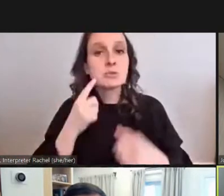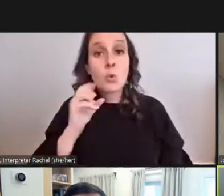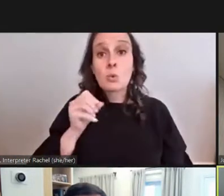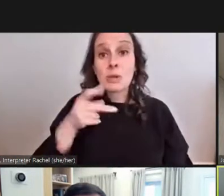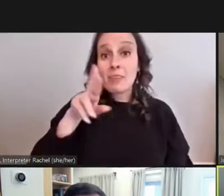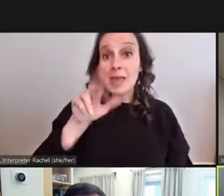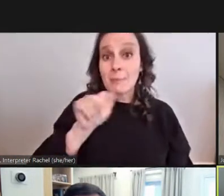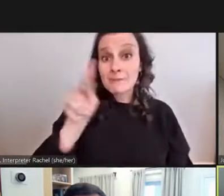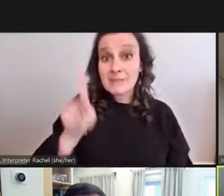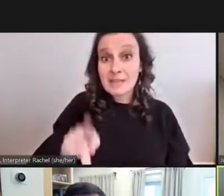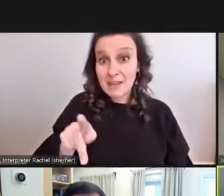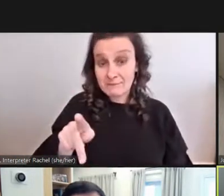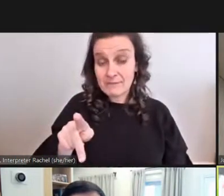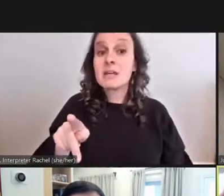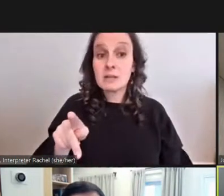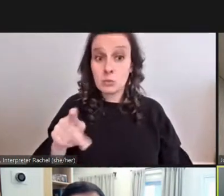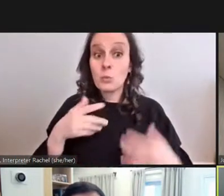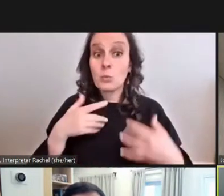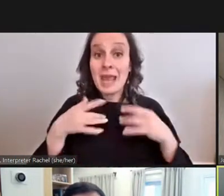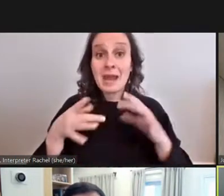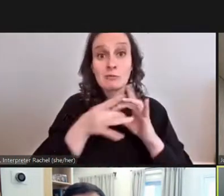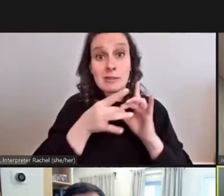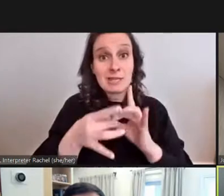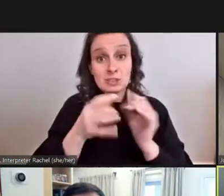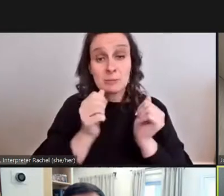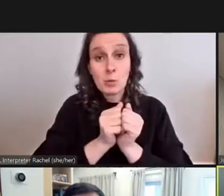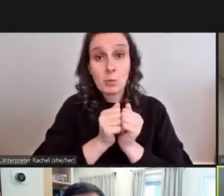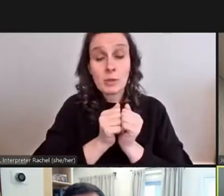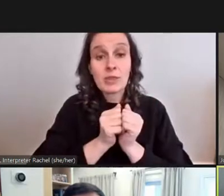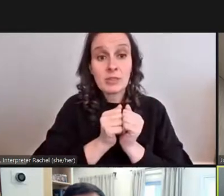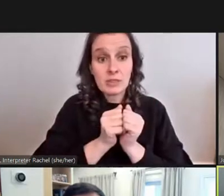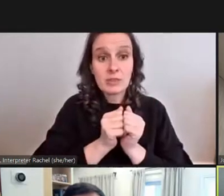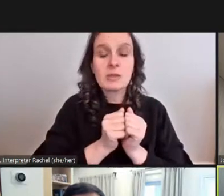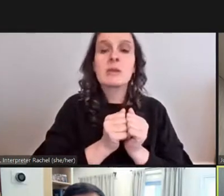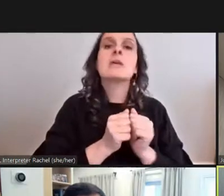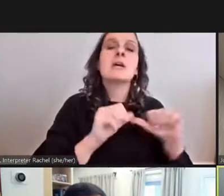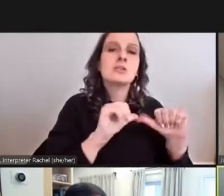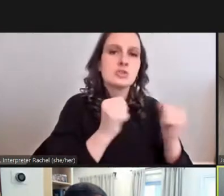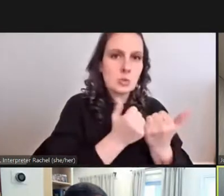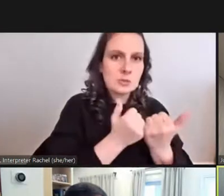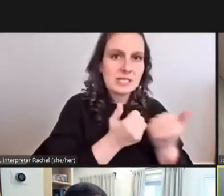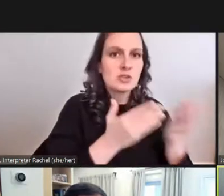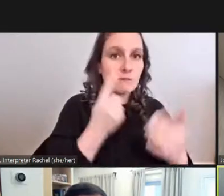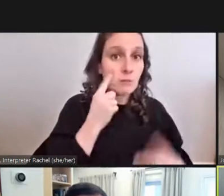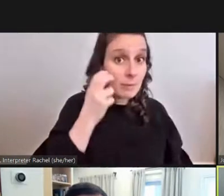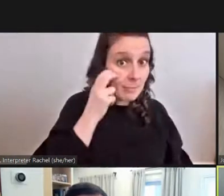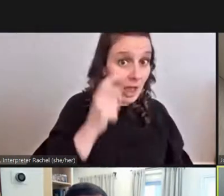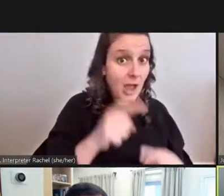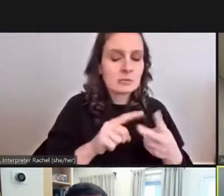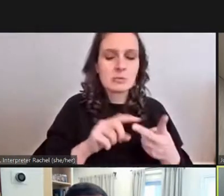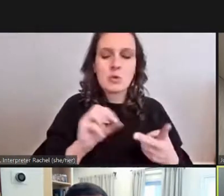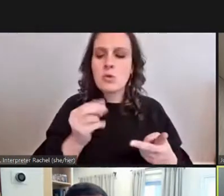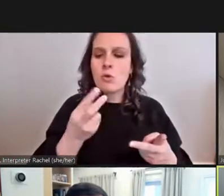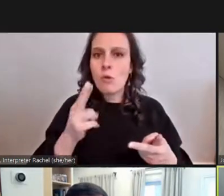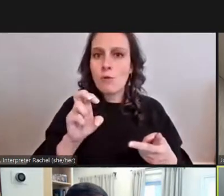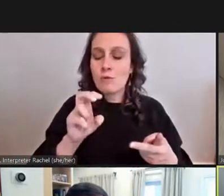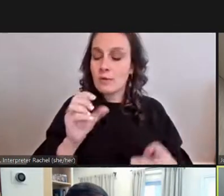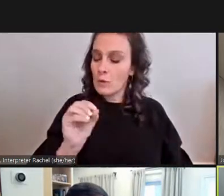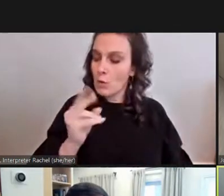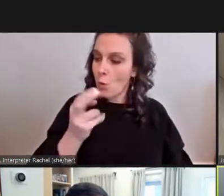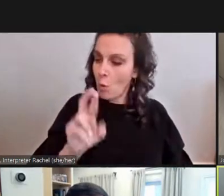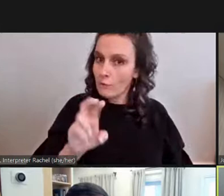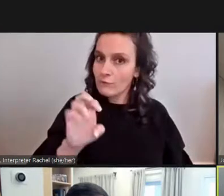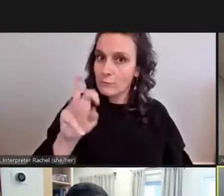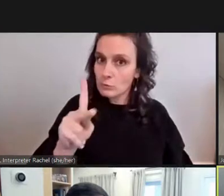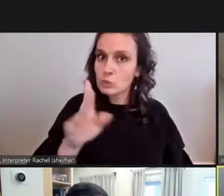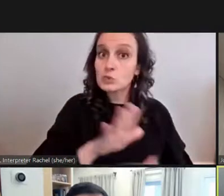Philadelphia specifically, we have the relationship with Associated Services for the Blind. We have a relationship with Overbrook School for the Blind, and